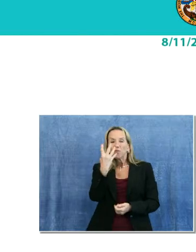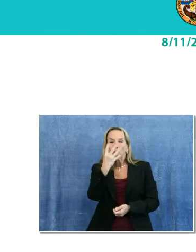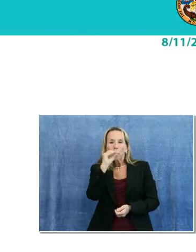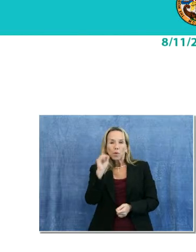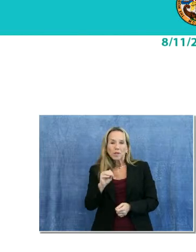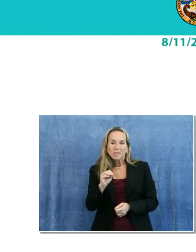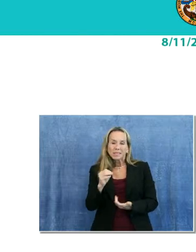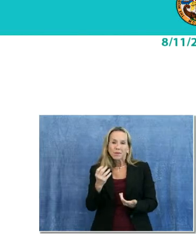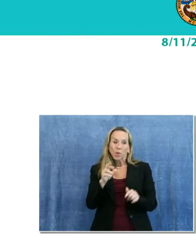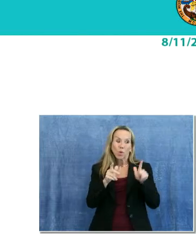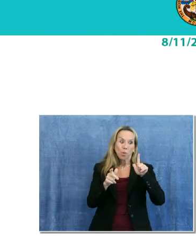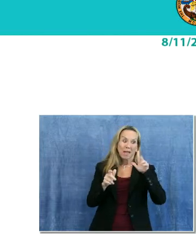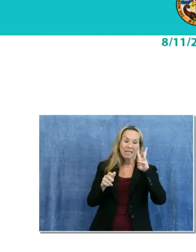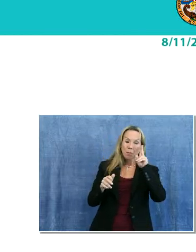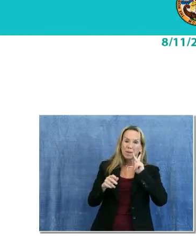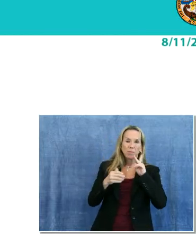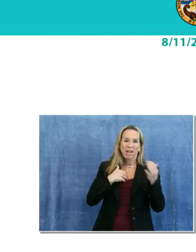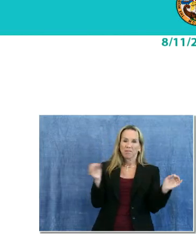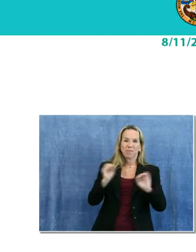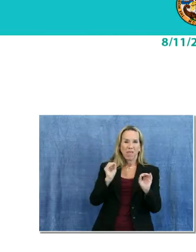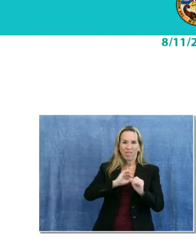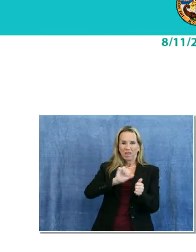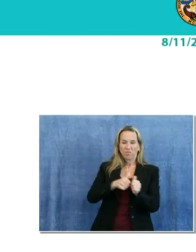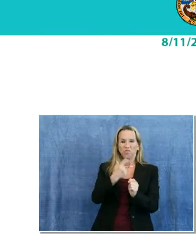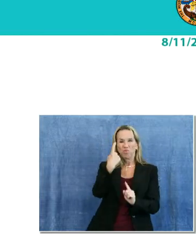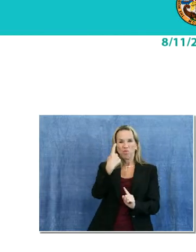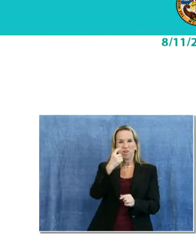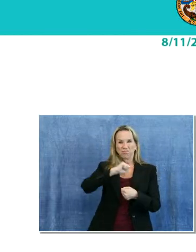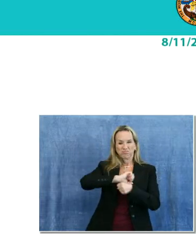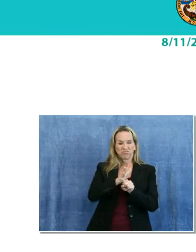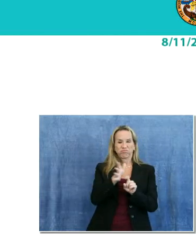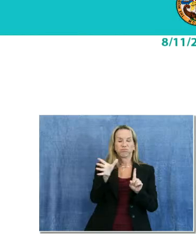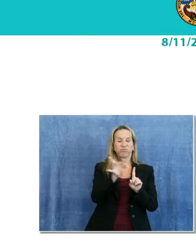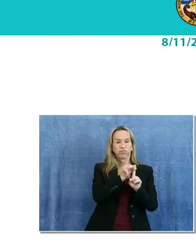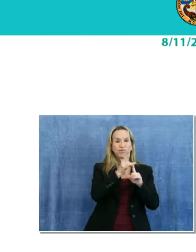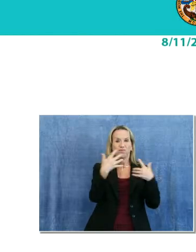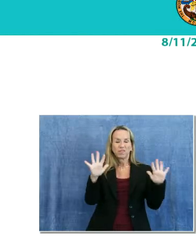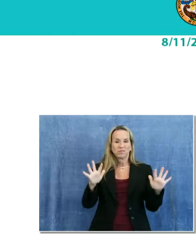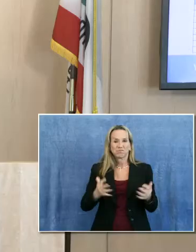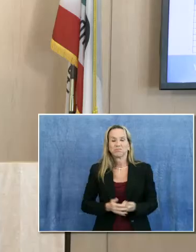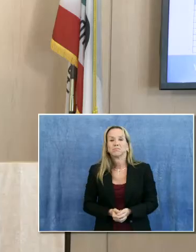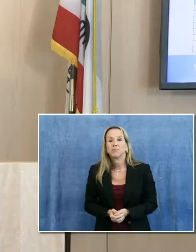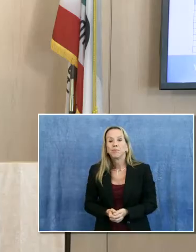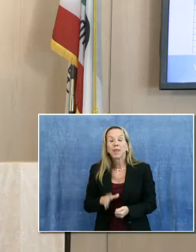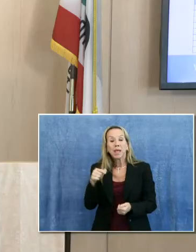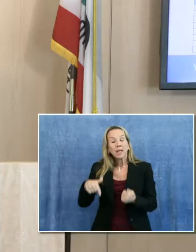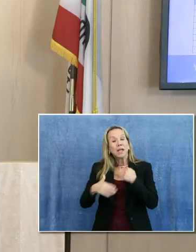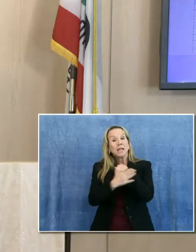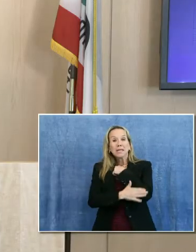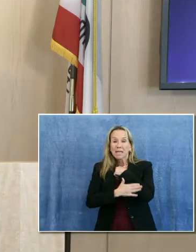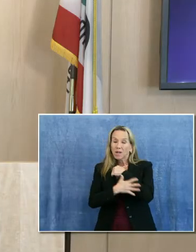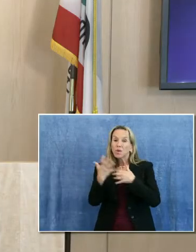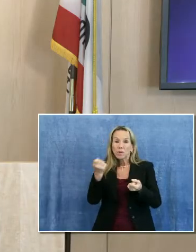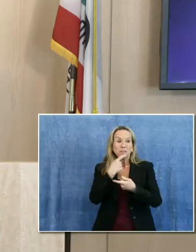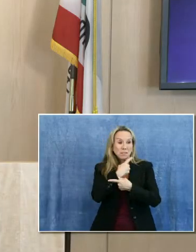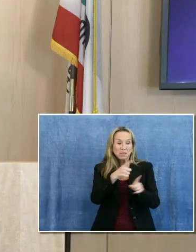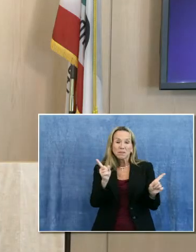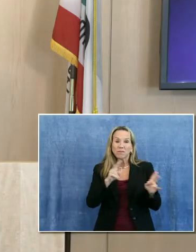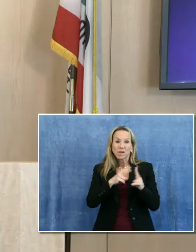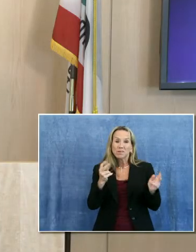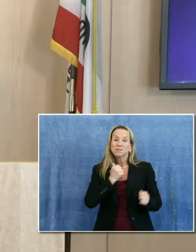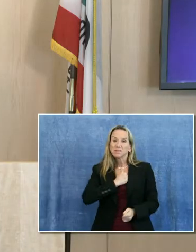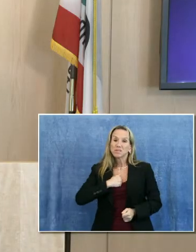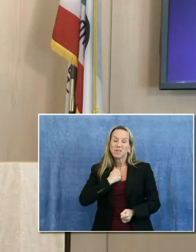4%, did not have underlying medical conditions. The county wishes to extend its sincerest sympathies